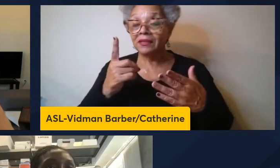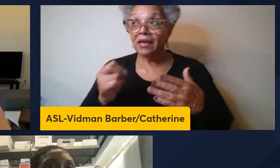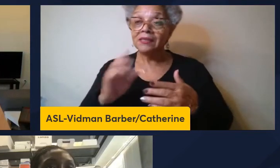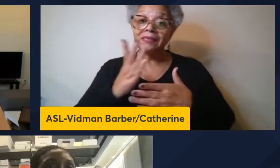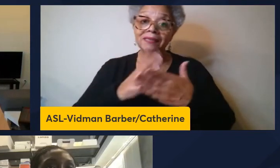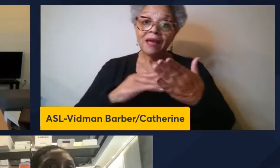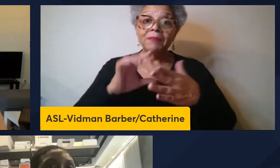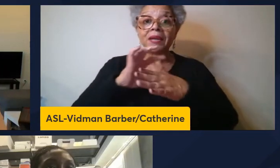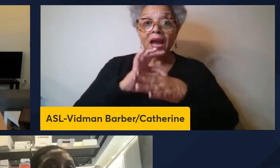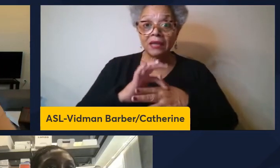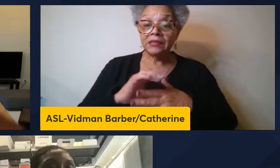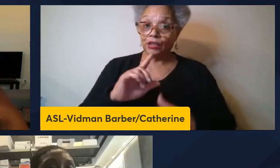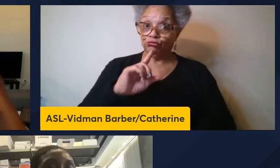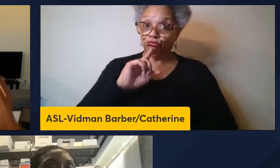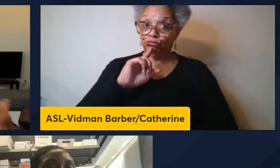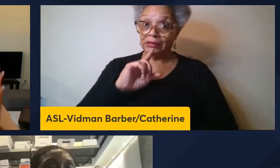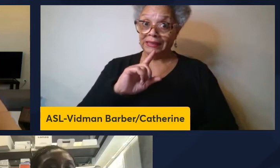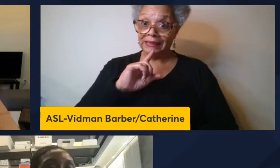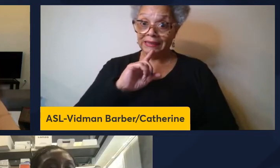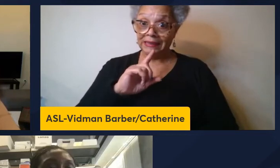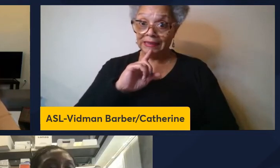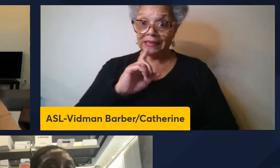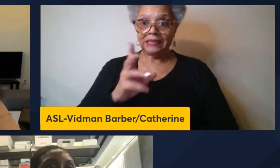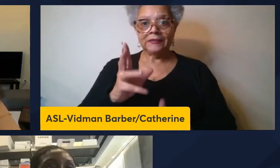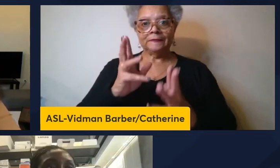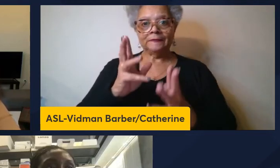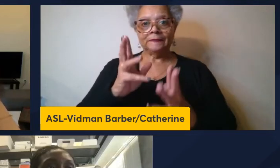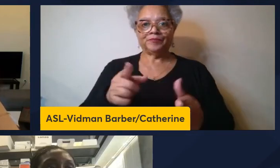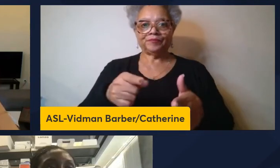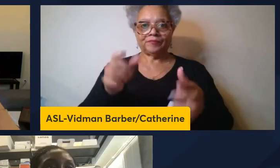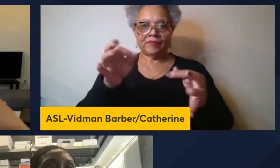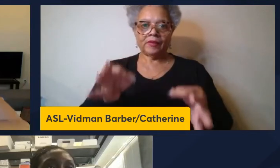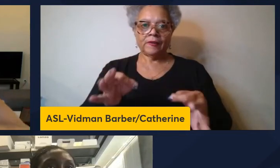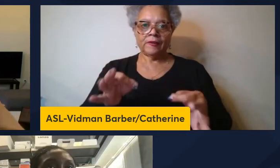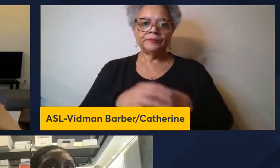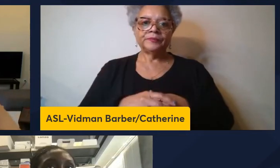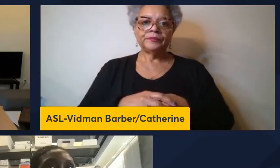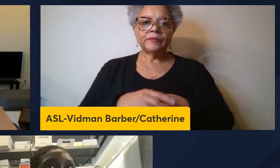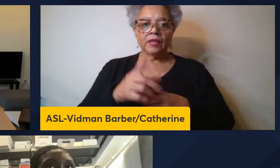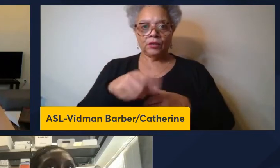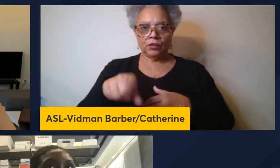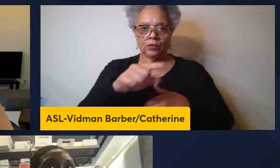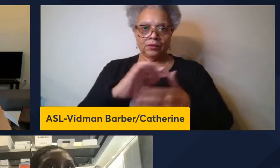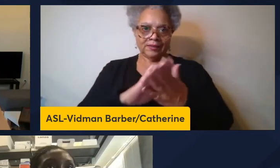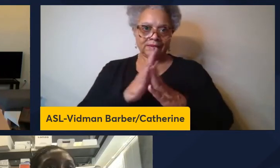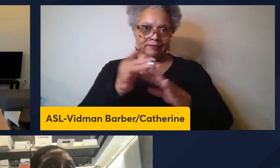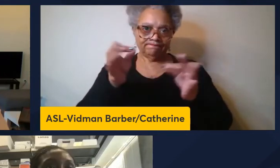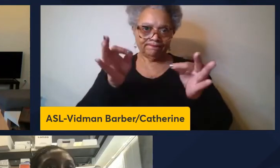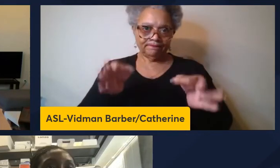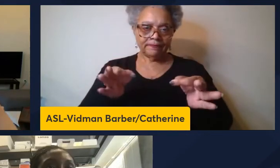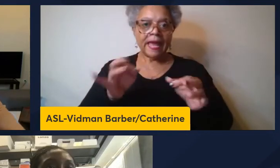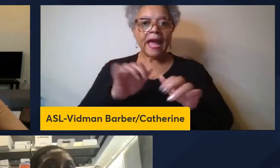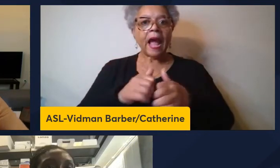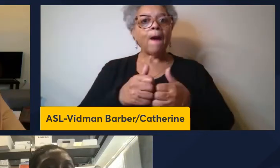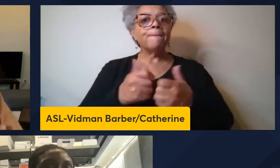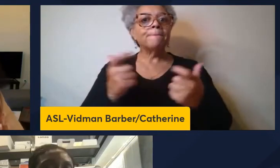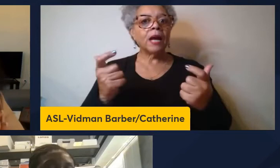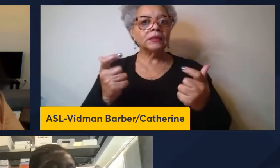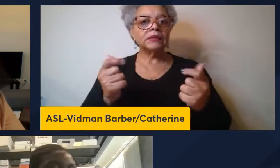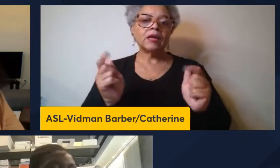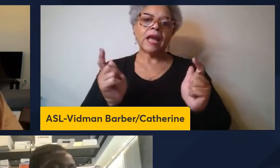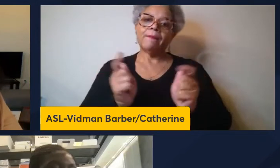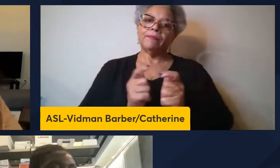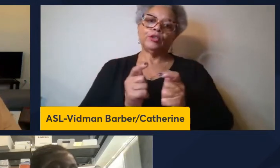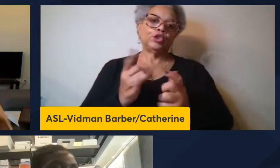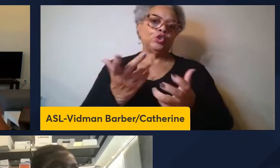So really, it's up to you to decide, right? You get to decide how much and how little you